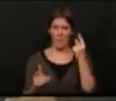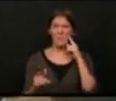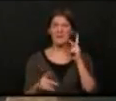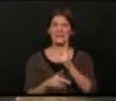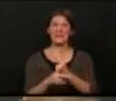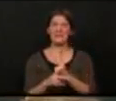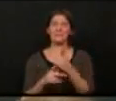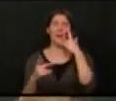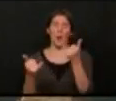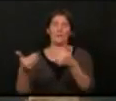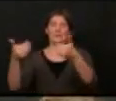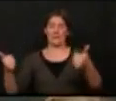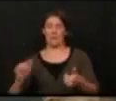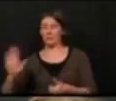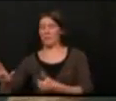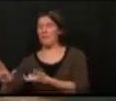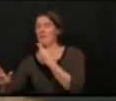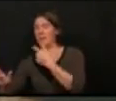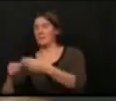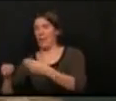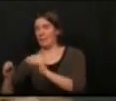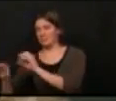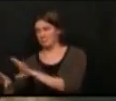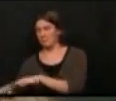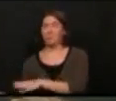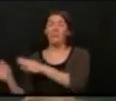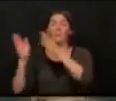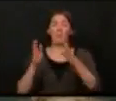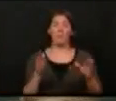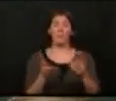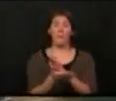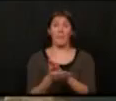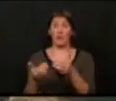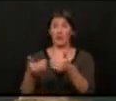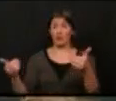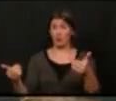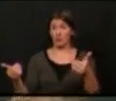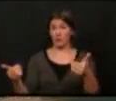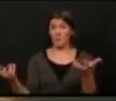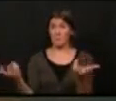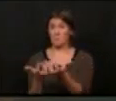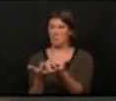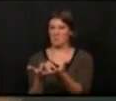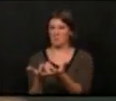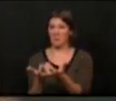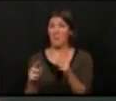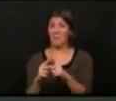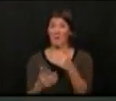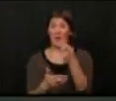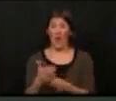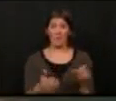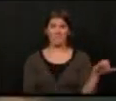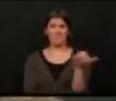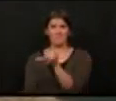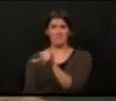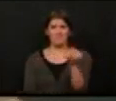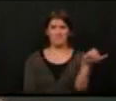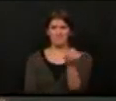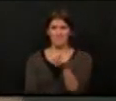dual stream and seeing what happens over time. And the costs are very similar. There's